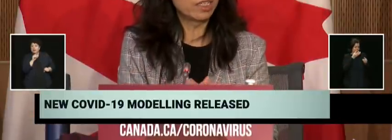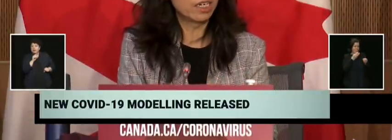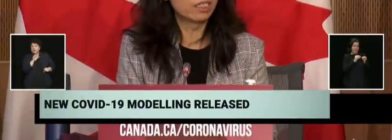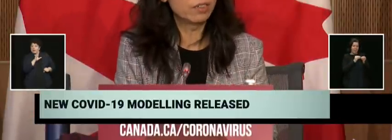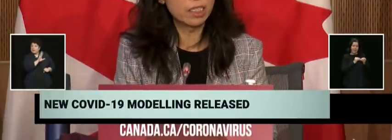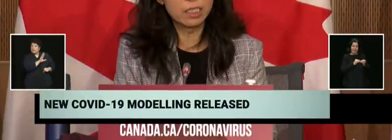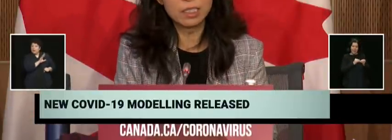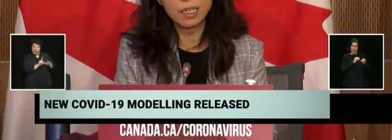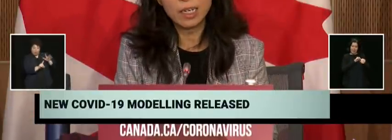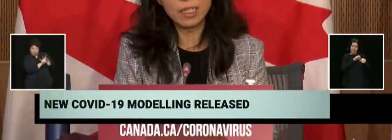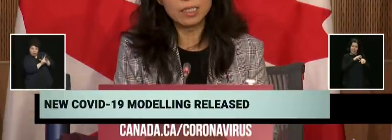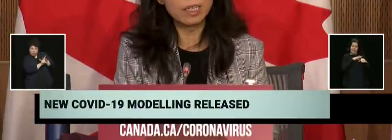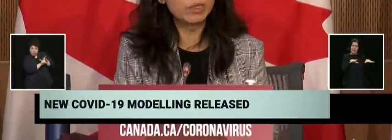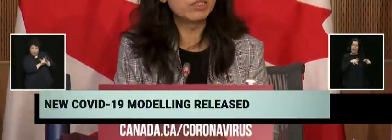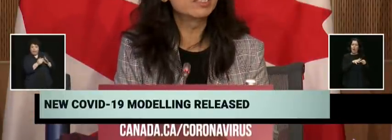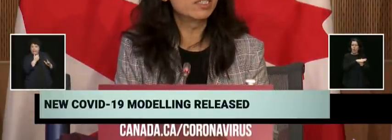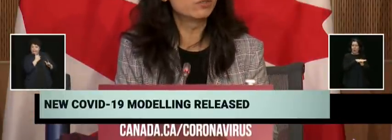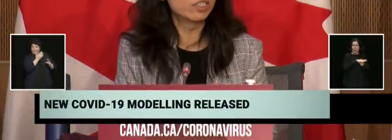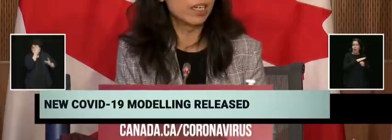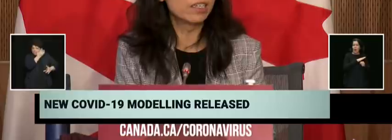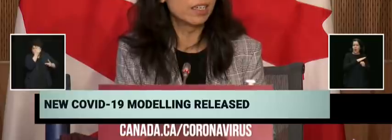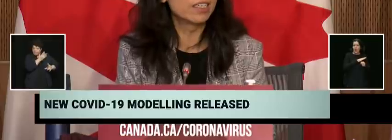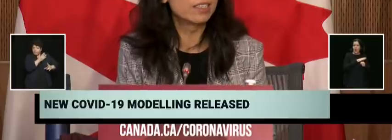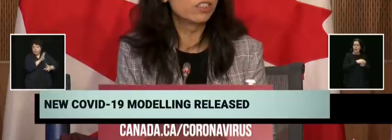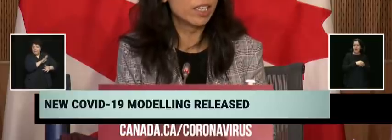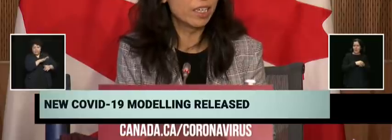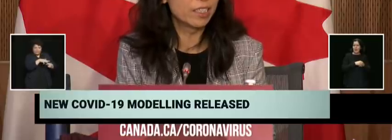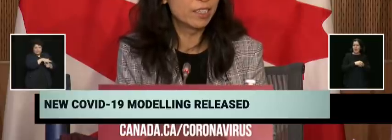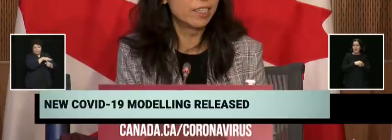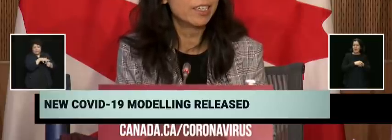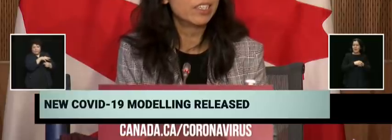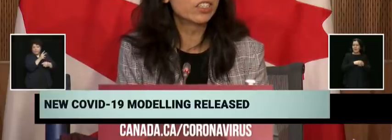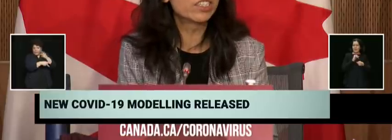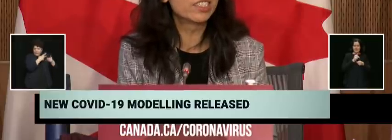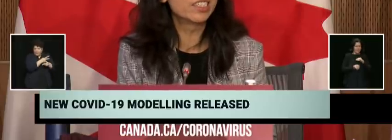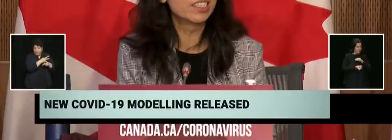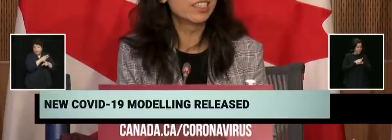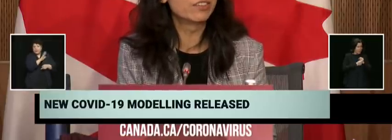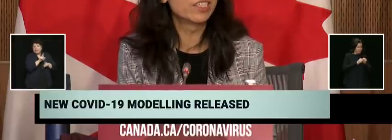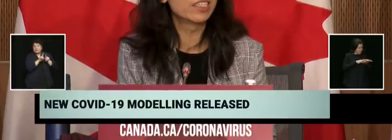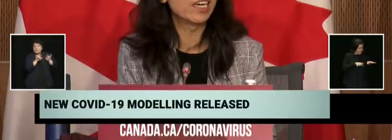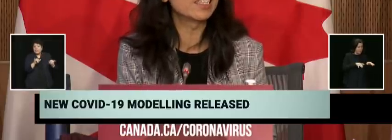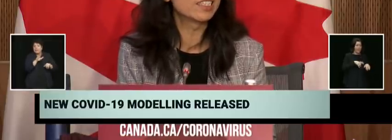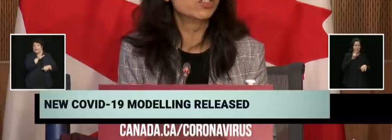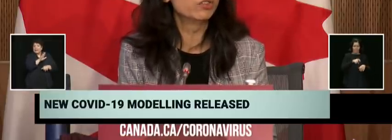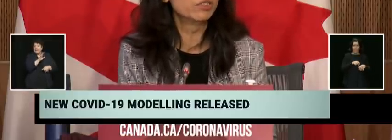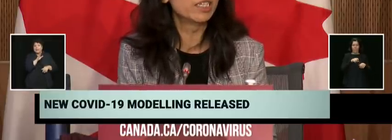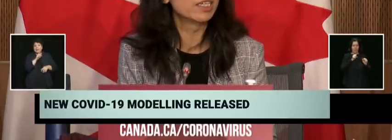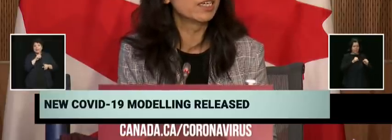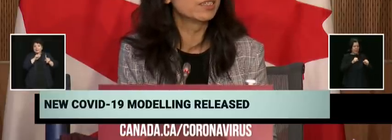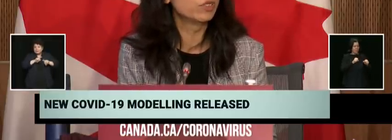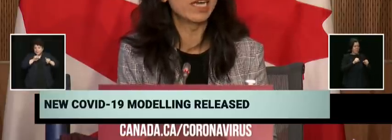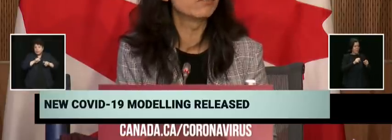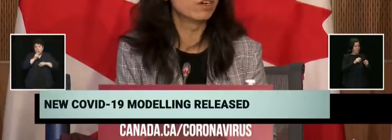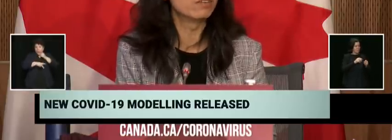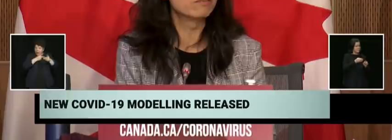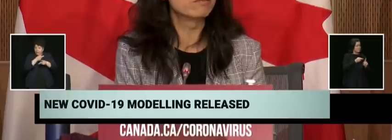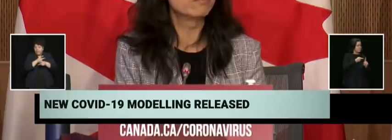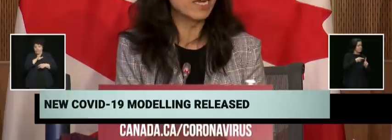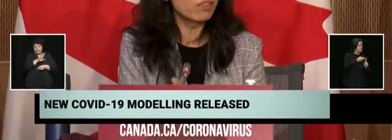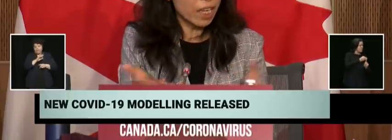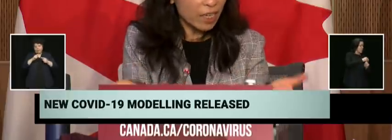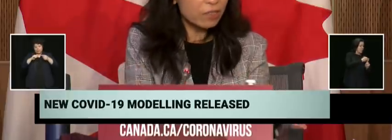trace those kind of clusters. At the same time, you still want to analyze the genetics just to see if that's contributing. And we have